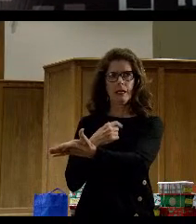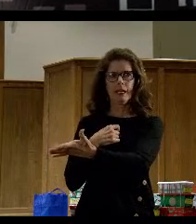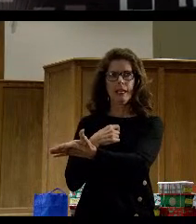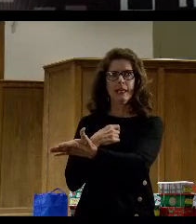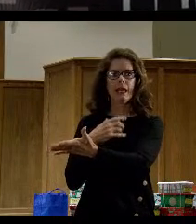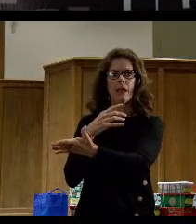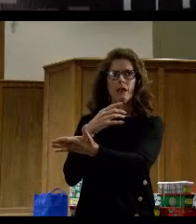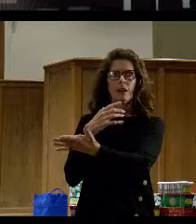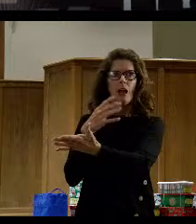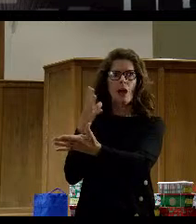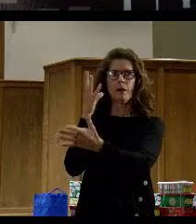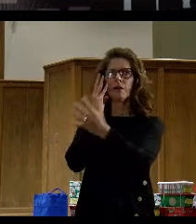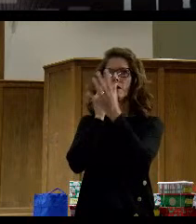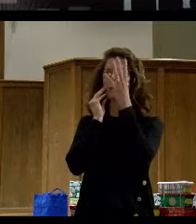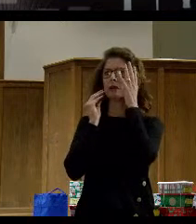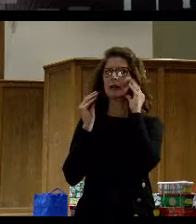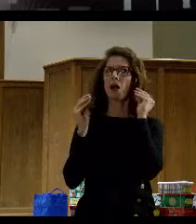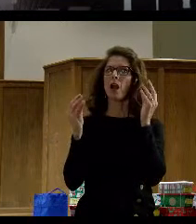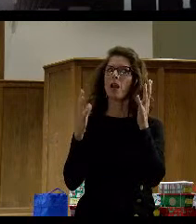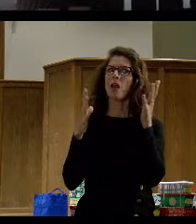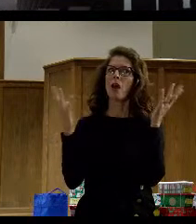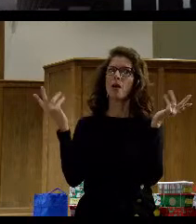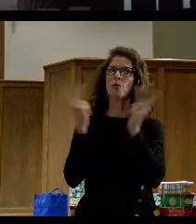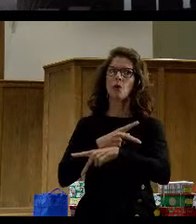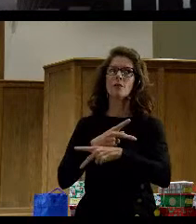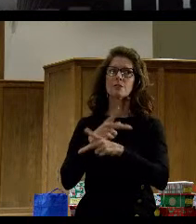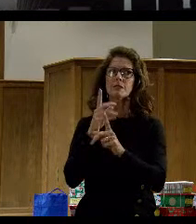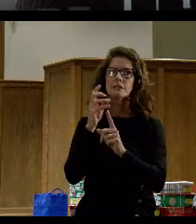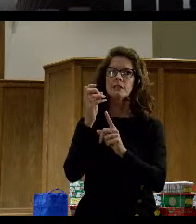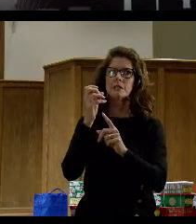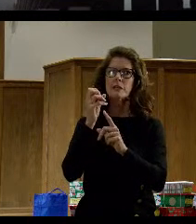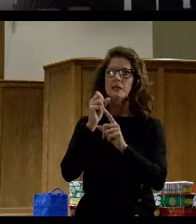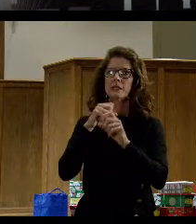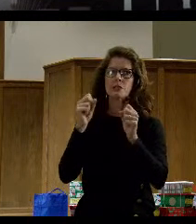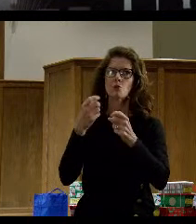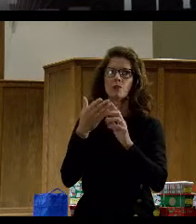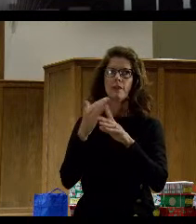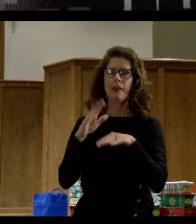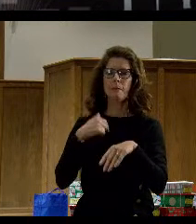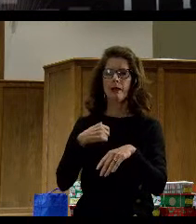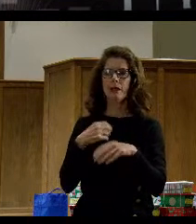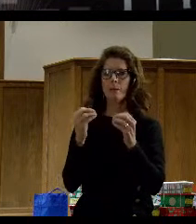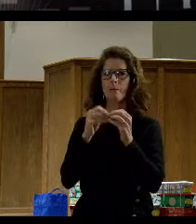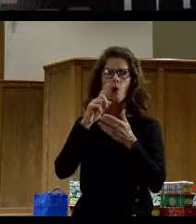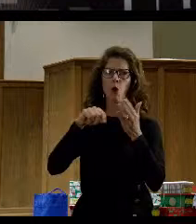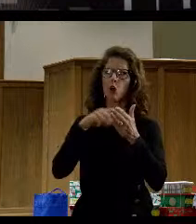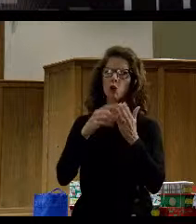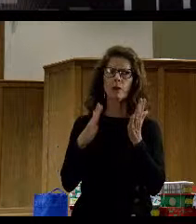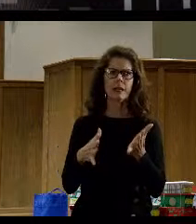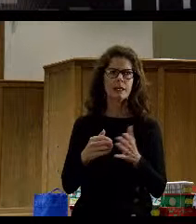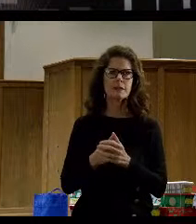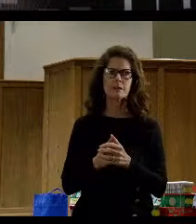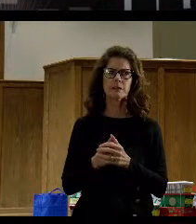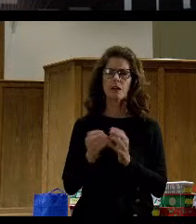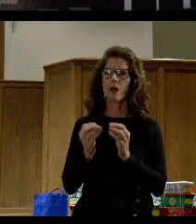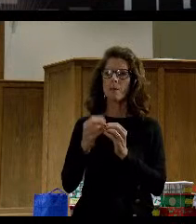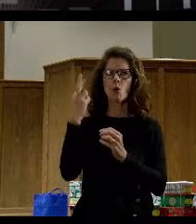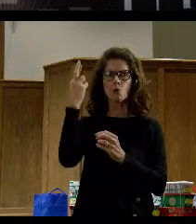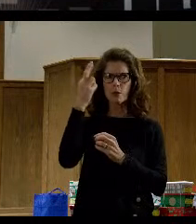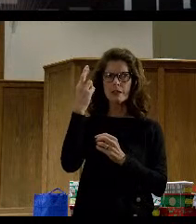more difficult circumstances than I do. Like, he had way more critics. He had way more reasons in his